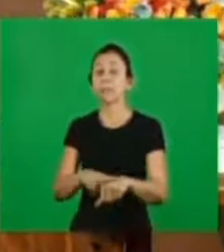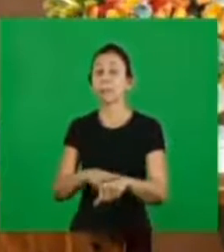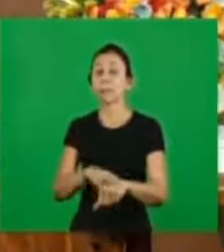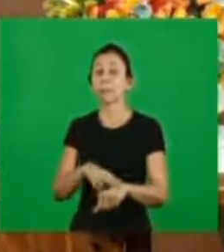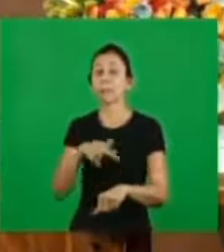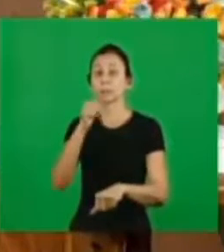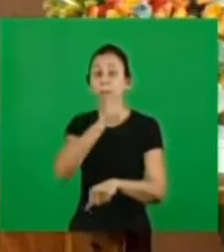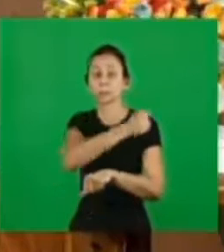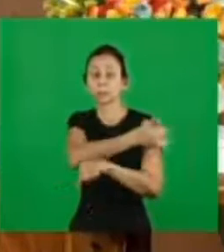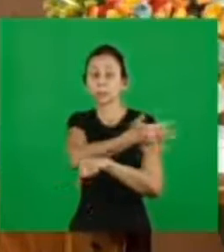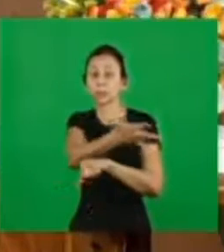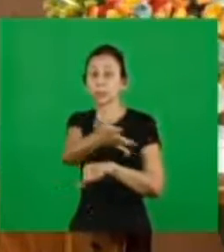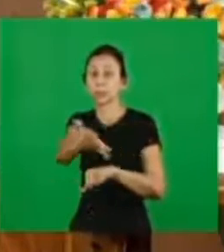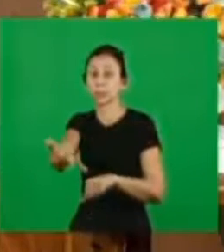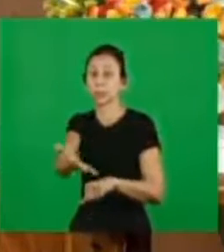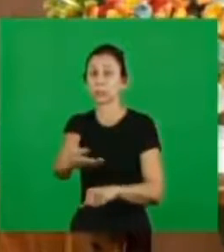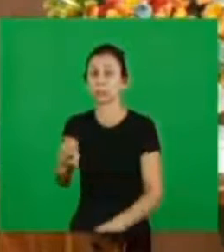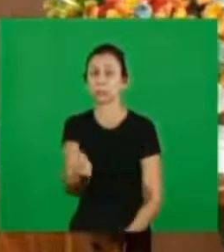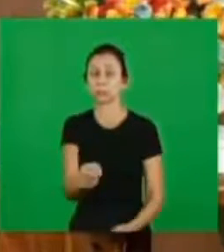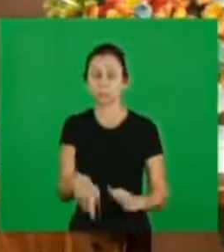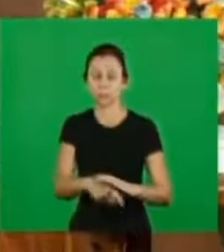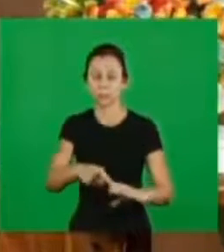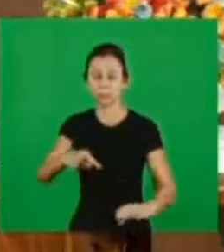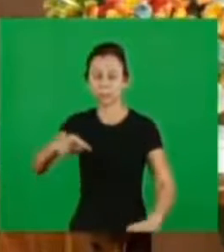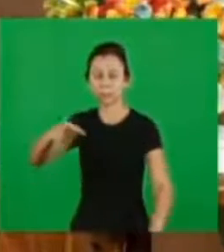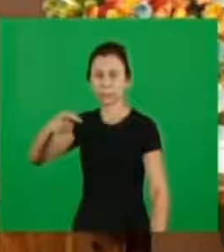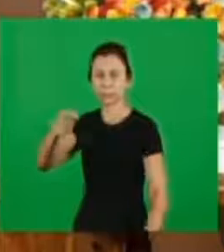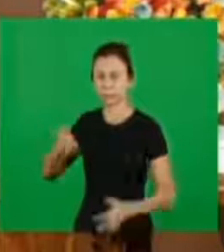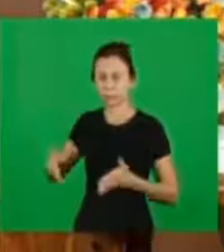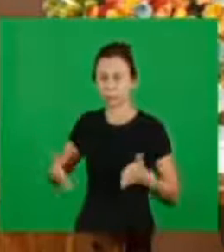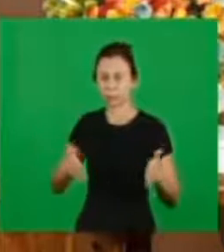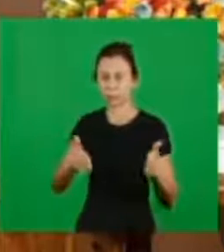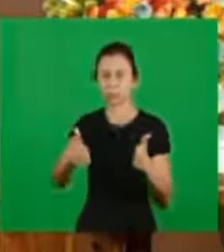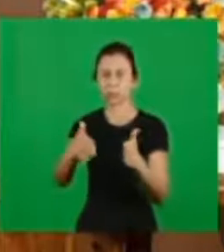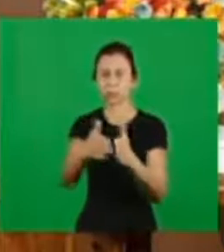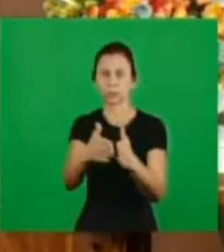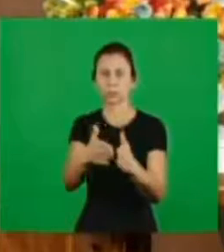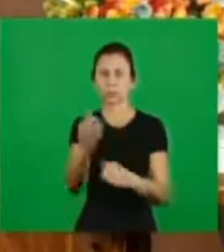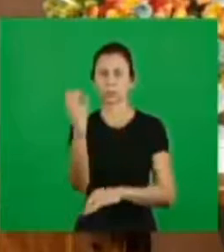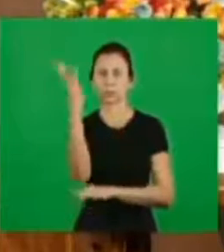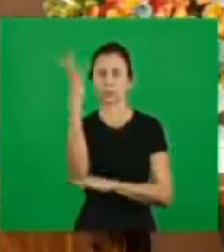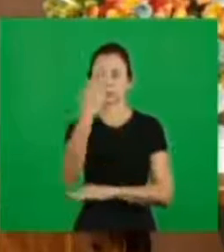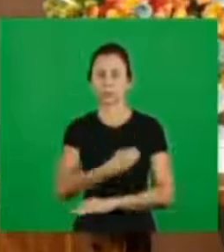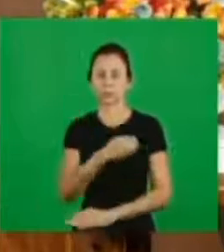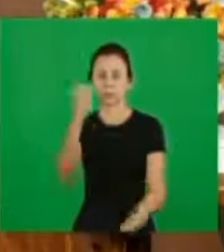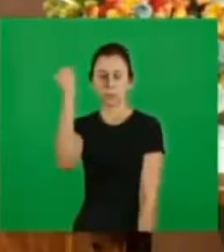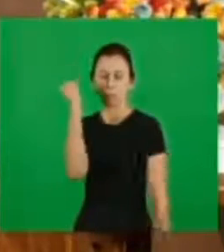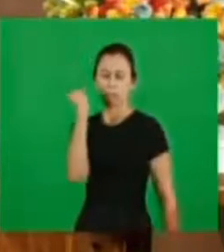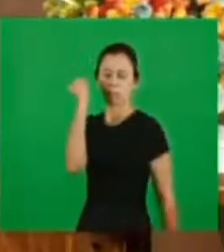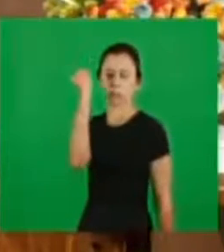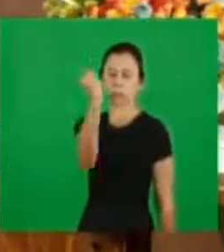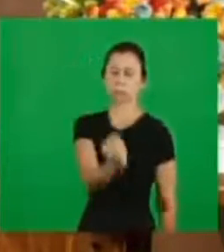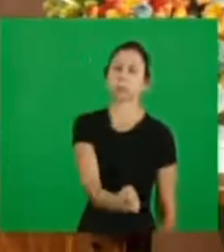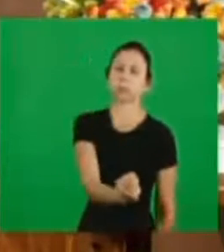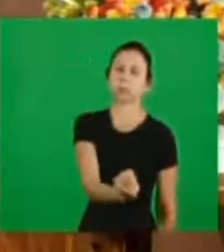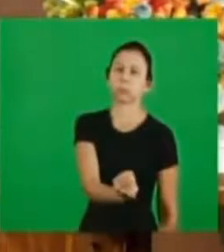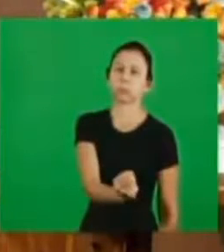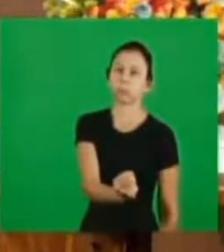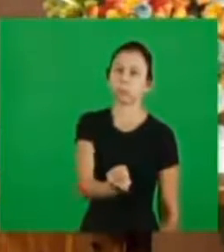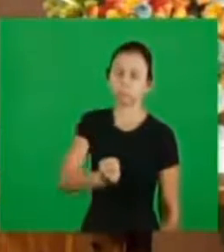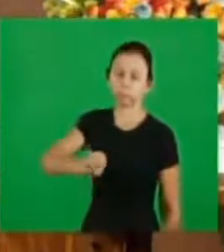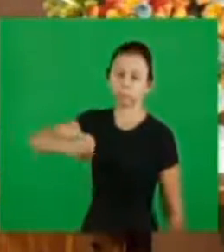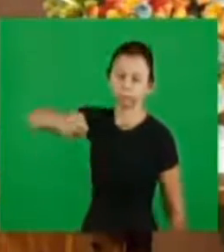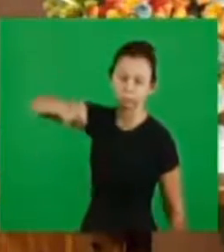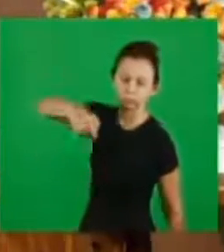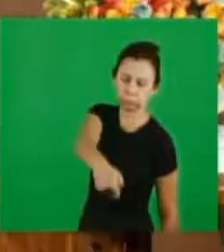sword, a flaming sword, on the path of the tree of life. So now that he